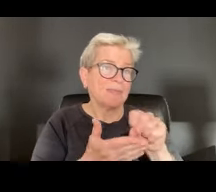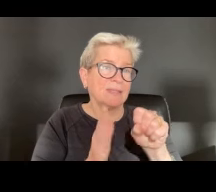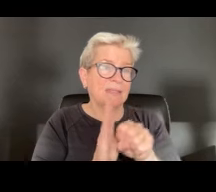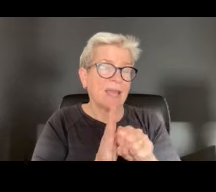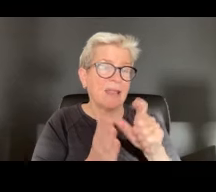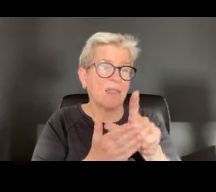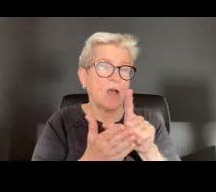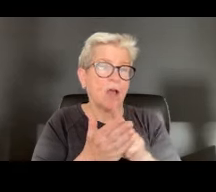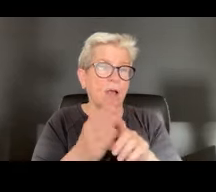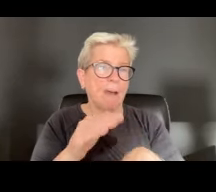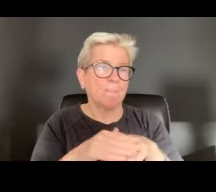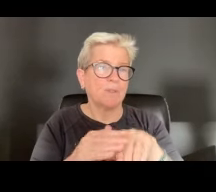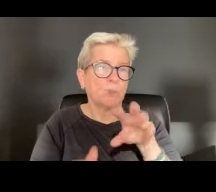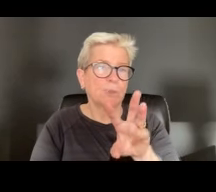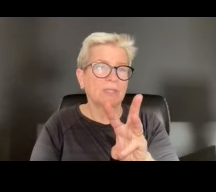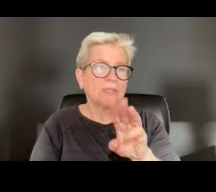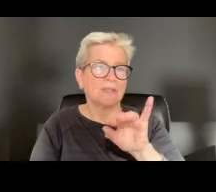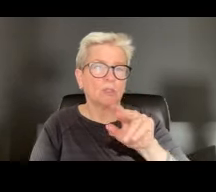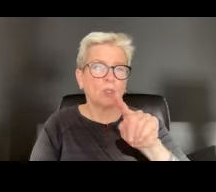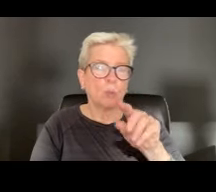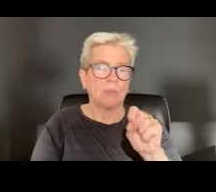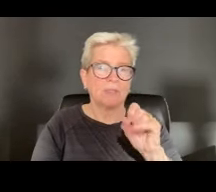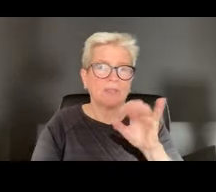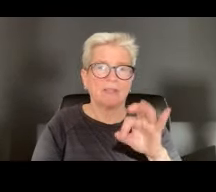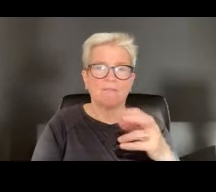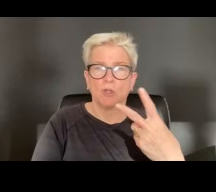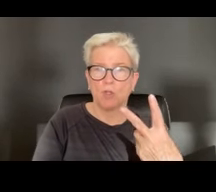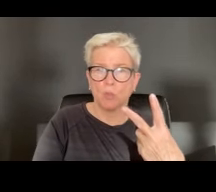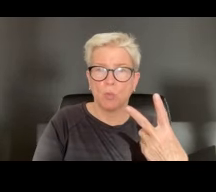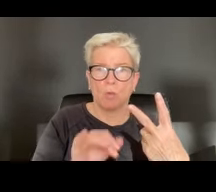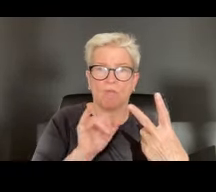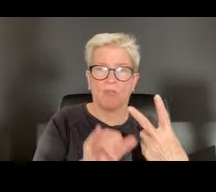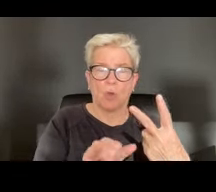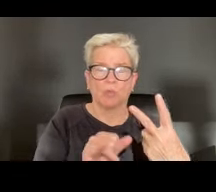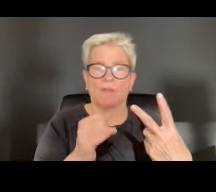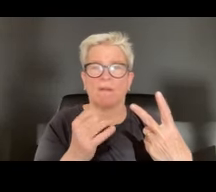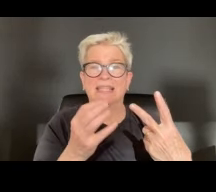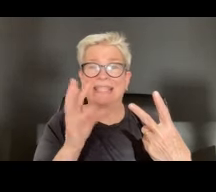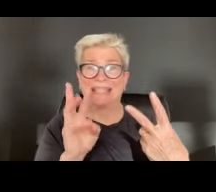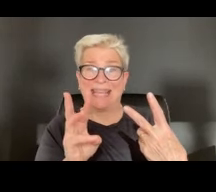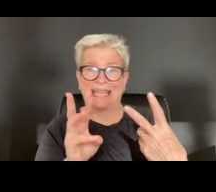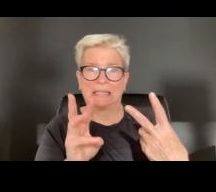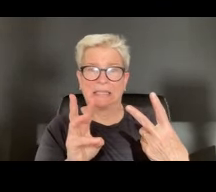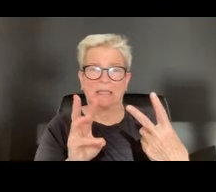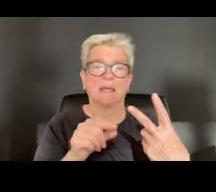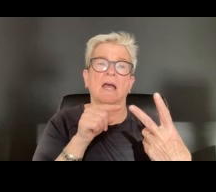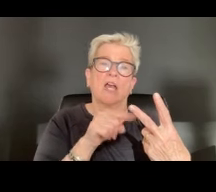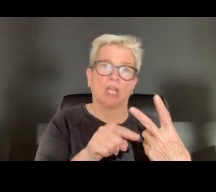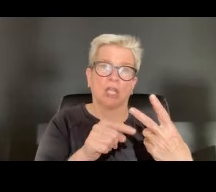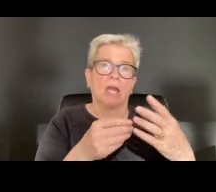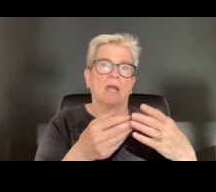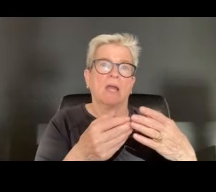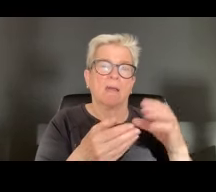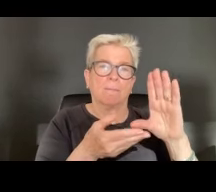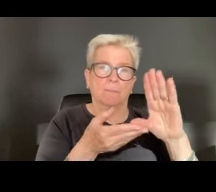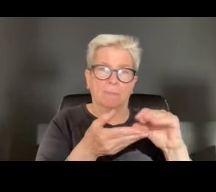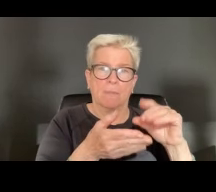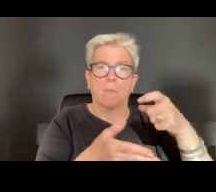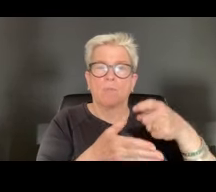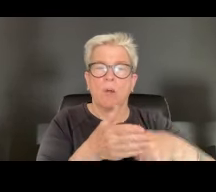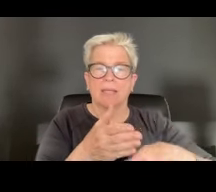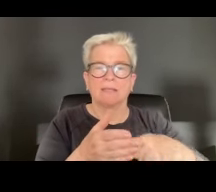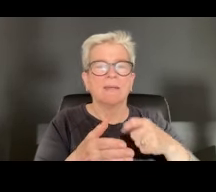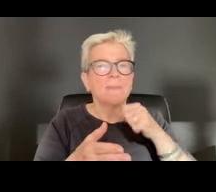everywhere if at least 2 of those are affordable. However, we suspect that would not be enough bonus that people would use